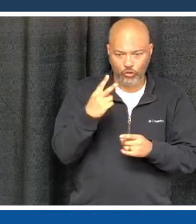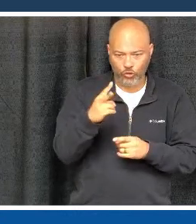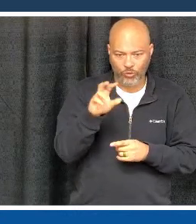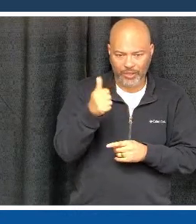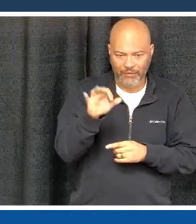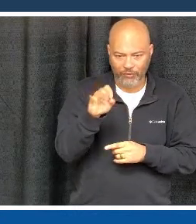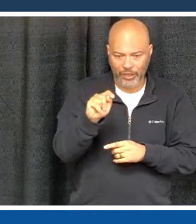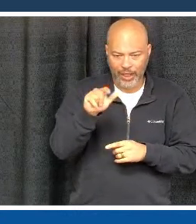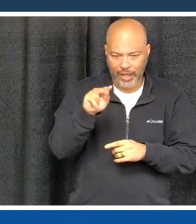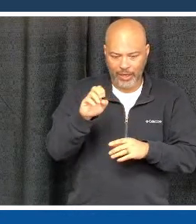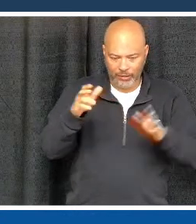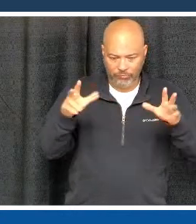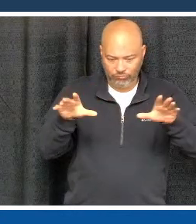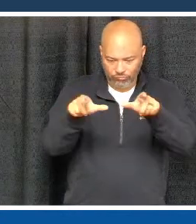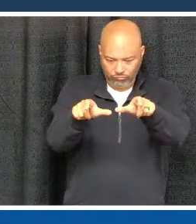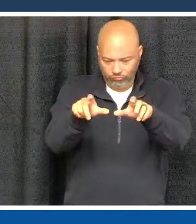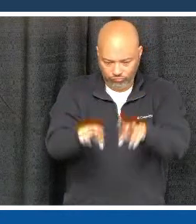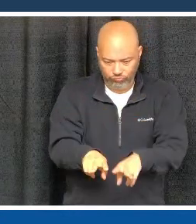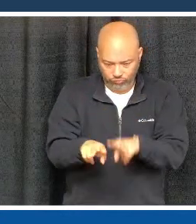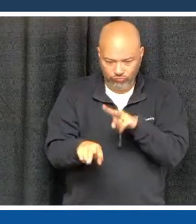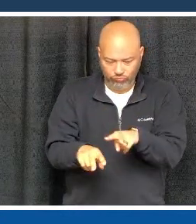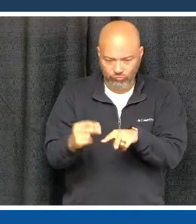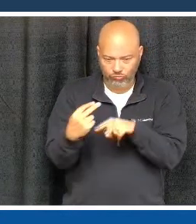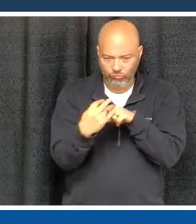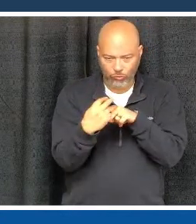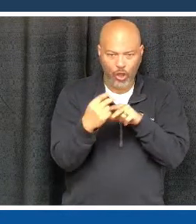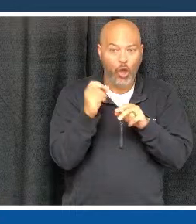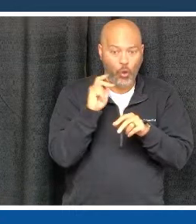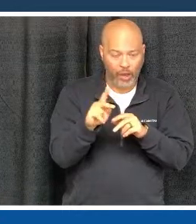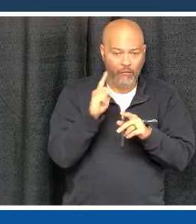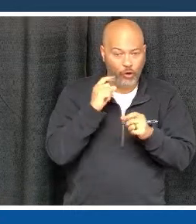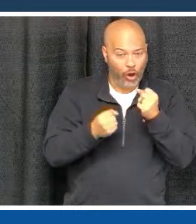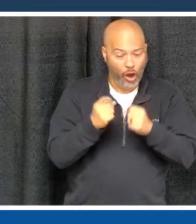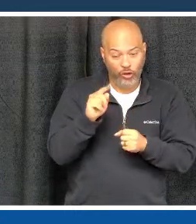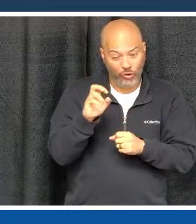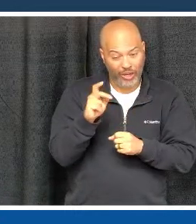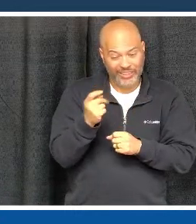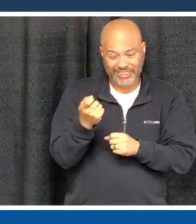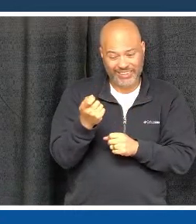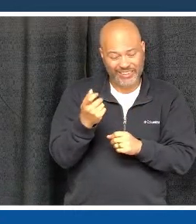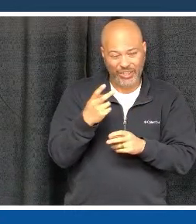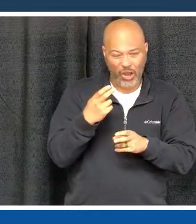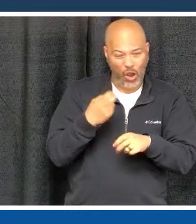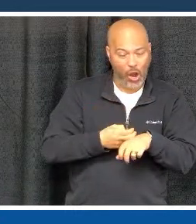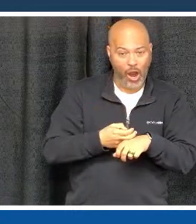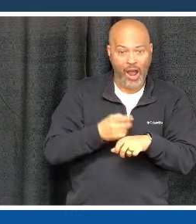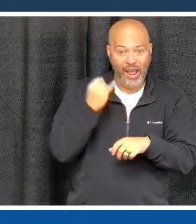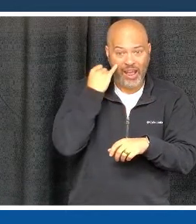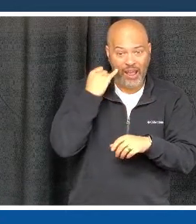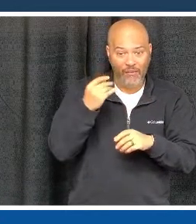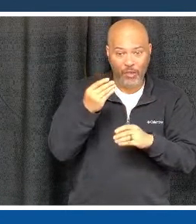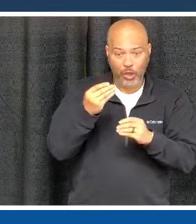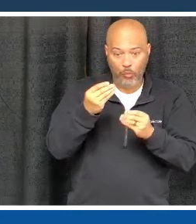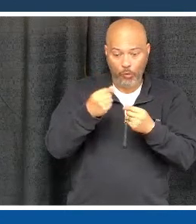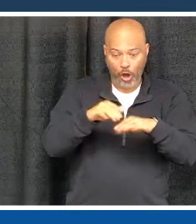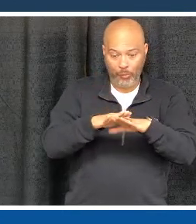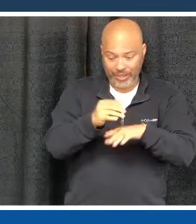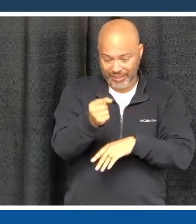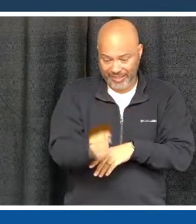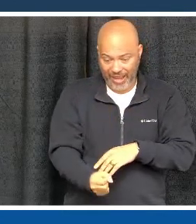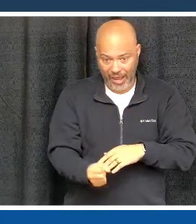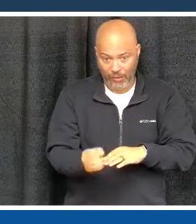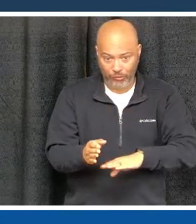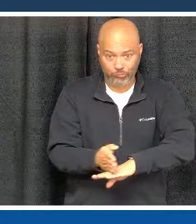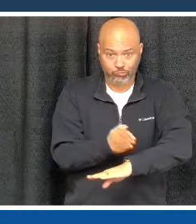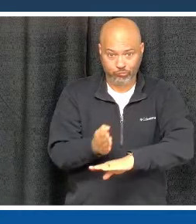lanes. It's okay for cars, it gets a little tight there for trucks. Should the property south of this develop,